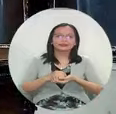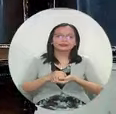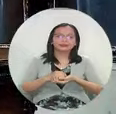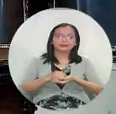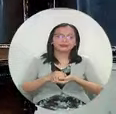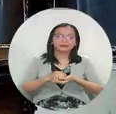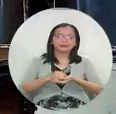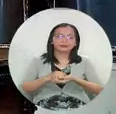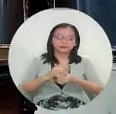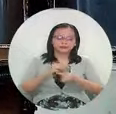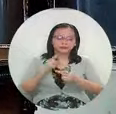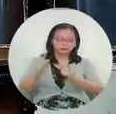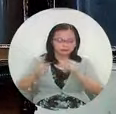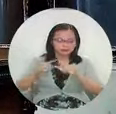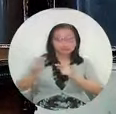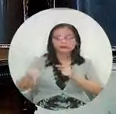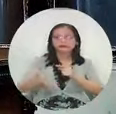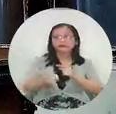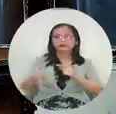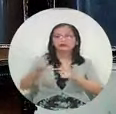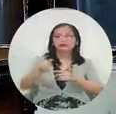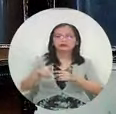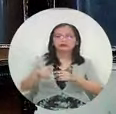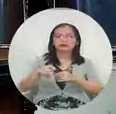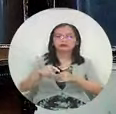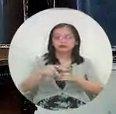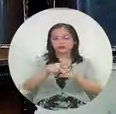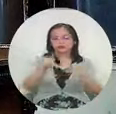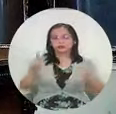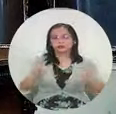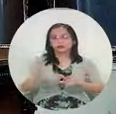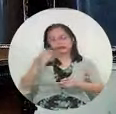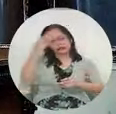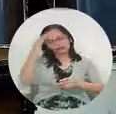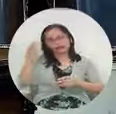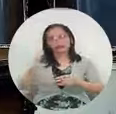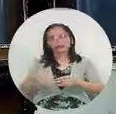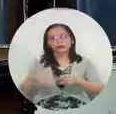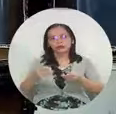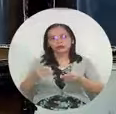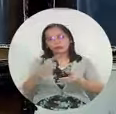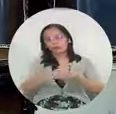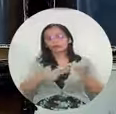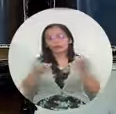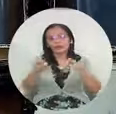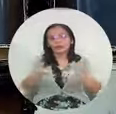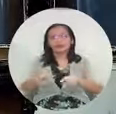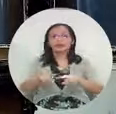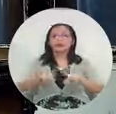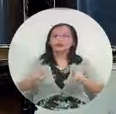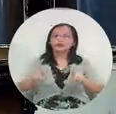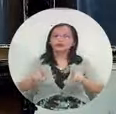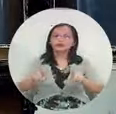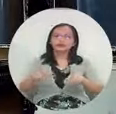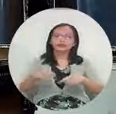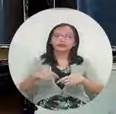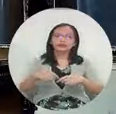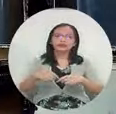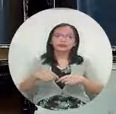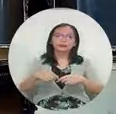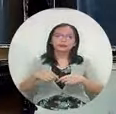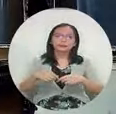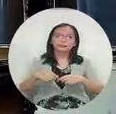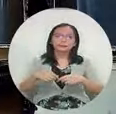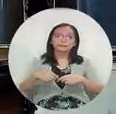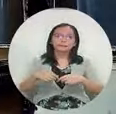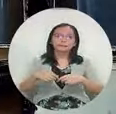He was in Jerusalem. He did not know what will happen to him, but he was there to fulfill the ministry. Wherever God leads